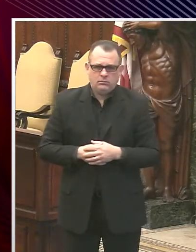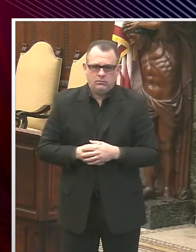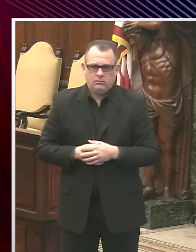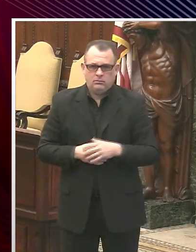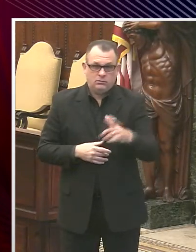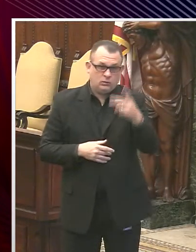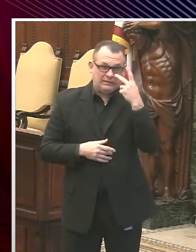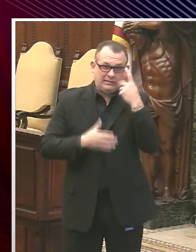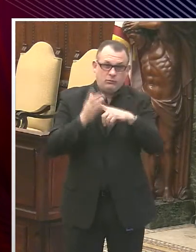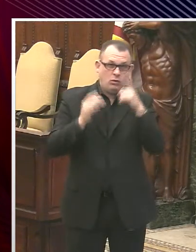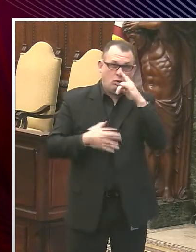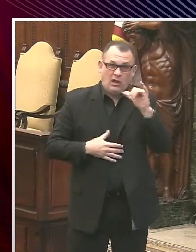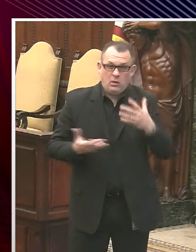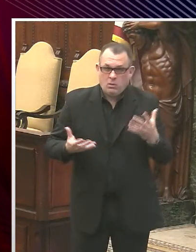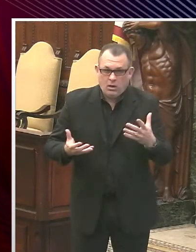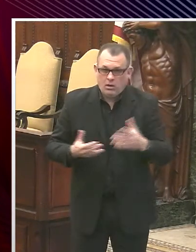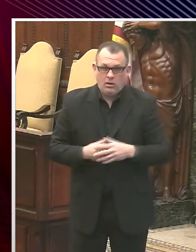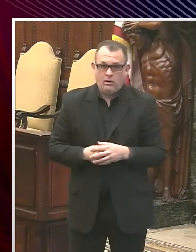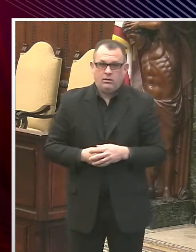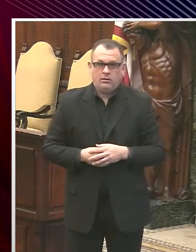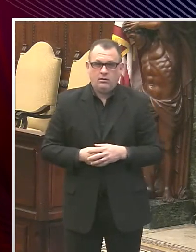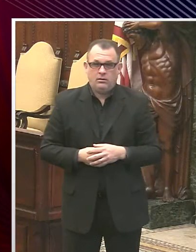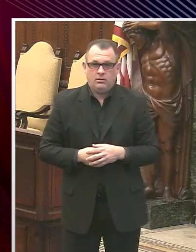what this looks like.